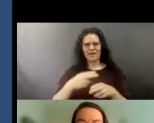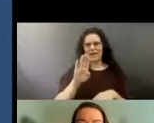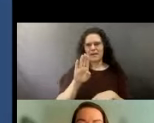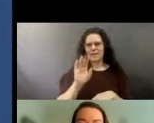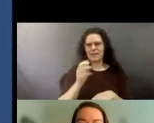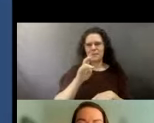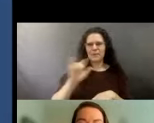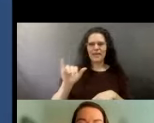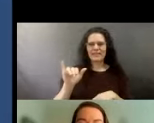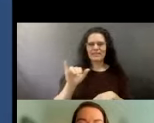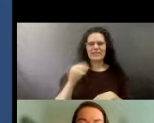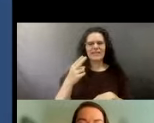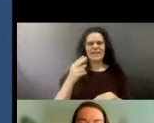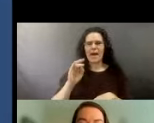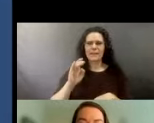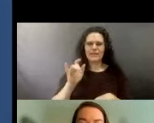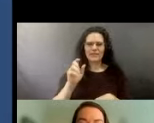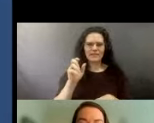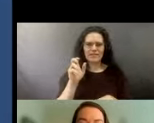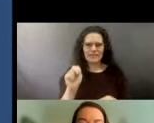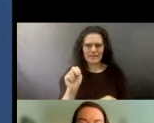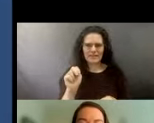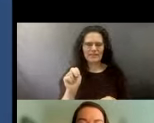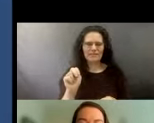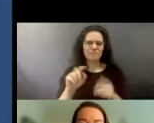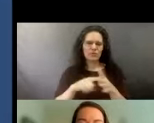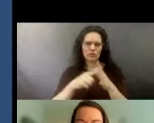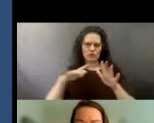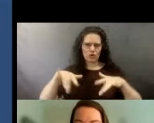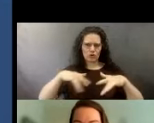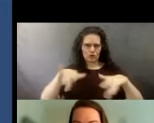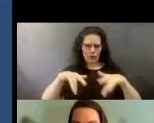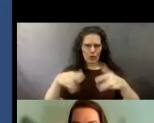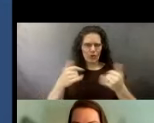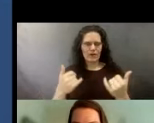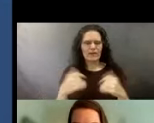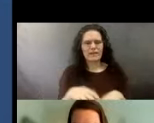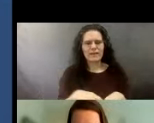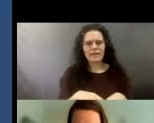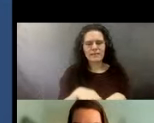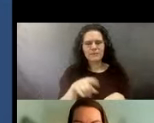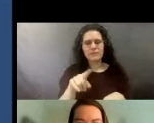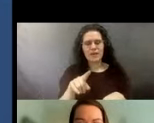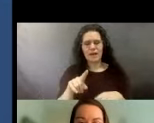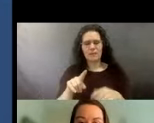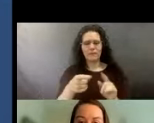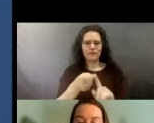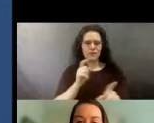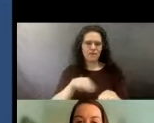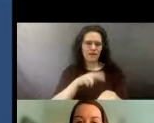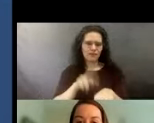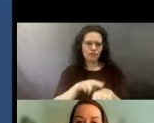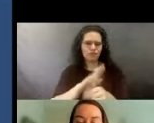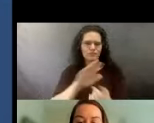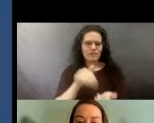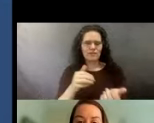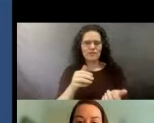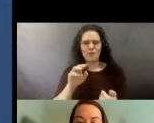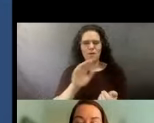Hello and good morning or good afternoon, everyone. I'm Bethany Hamilton of the National Center for Medical Legal Partnership. We welcome you